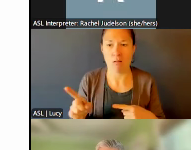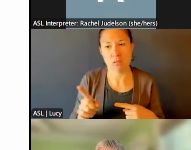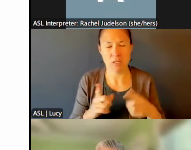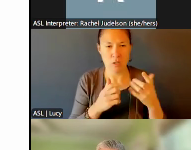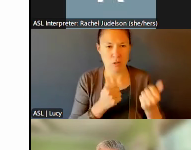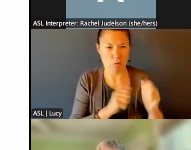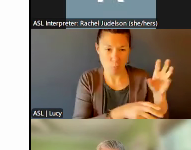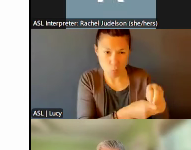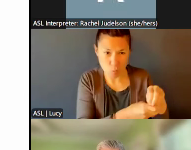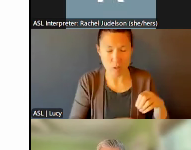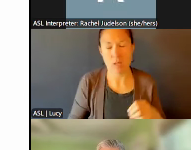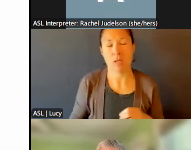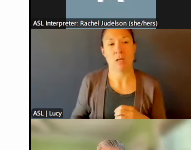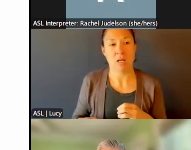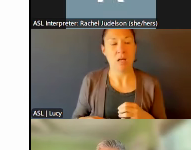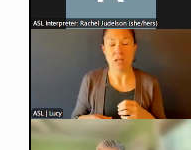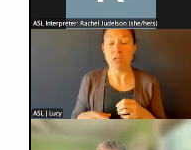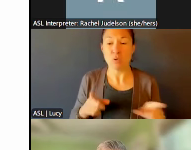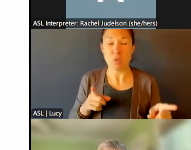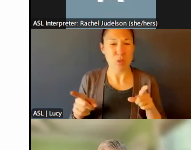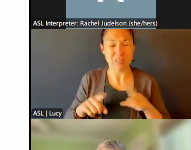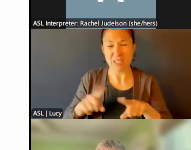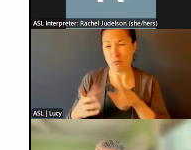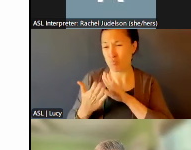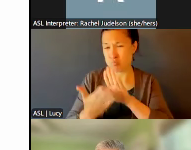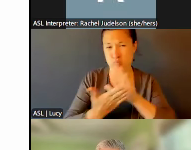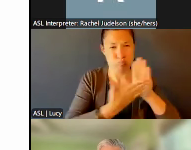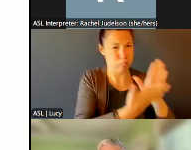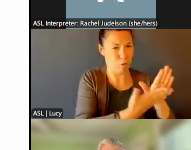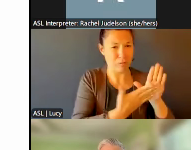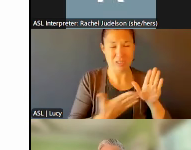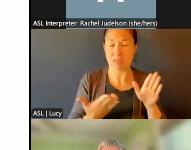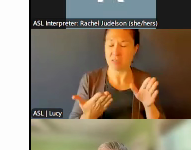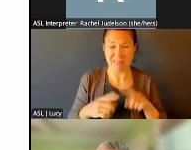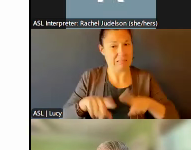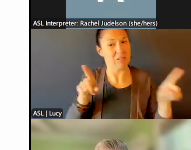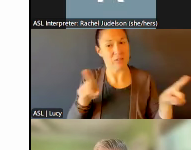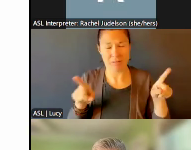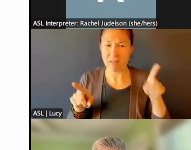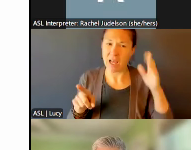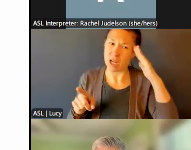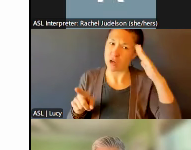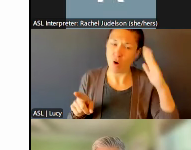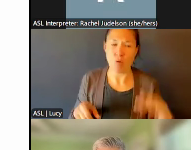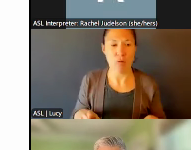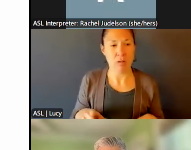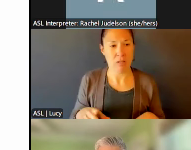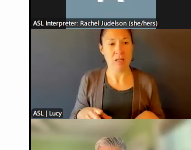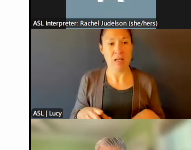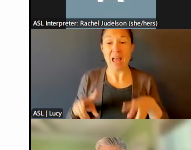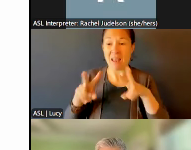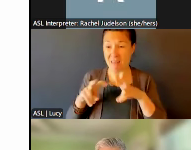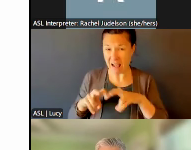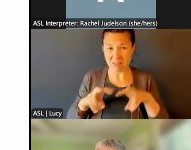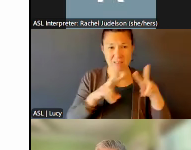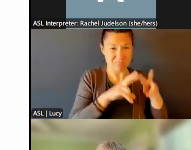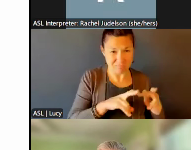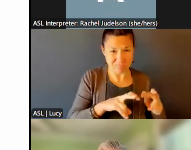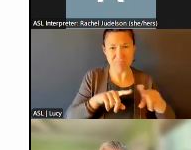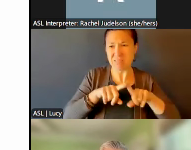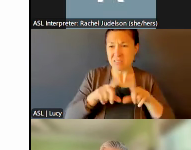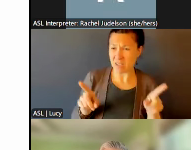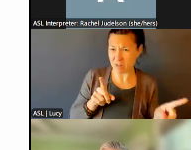methodology of those two types of approaches are going to be quite different. The analyses of those two types of approaches are going to be quite different. So